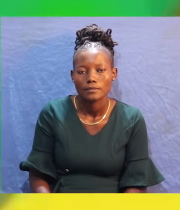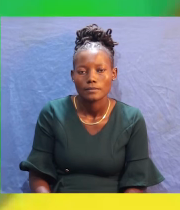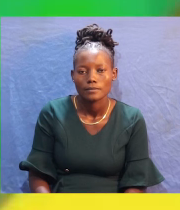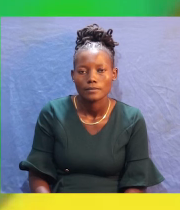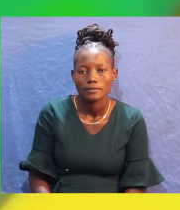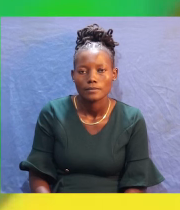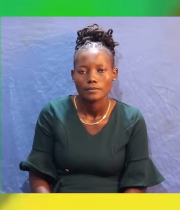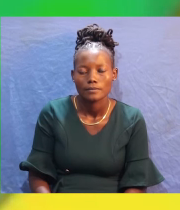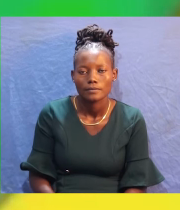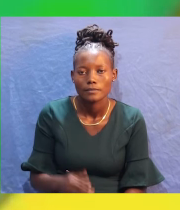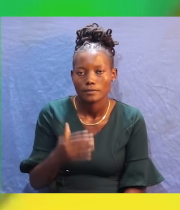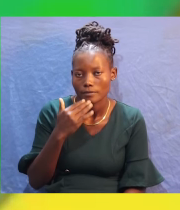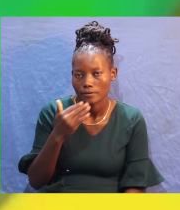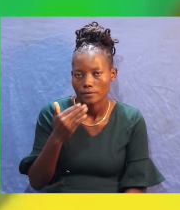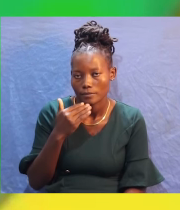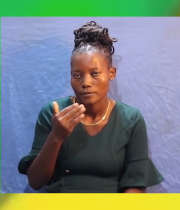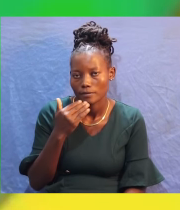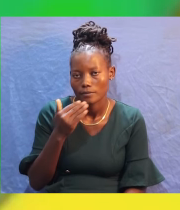Thank you. So good one.